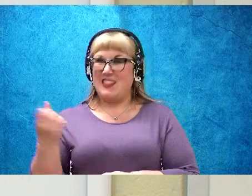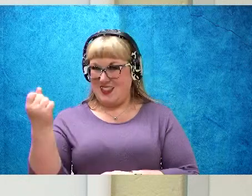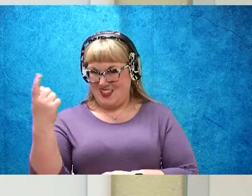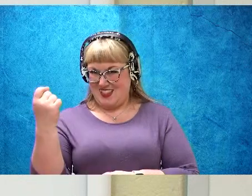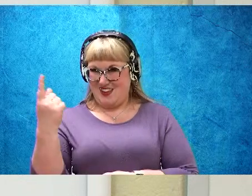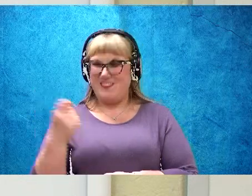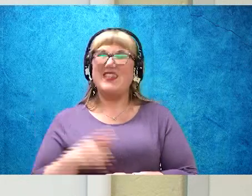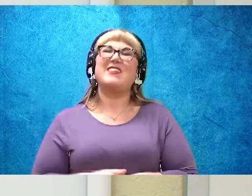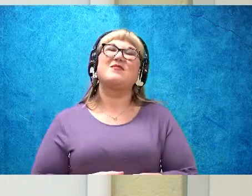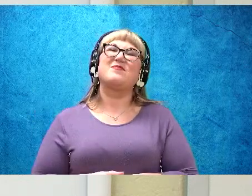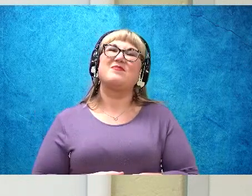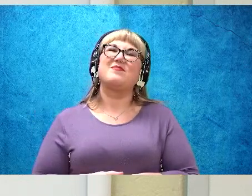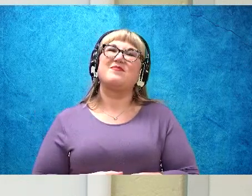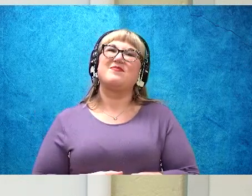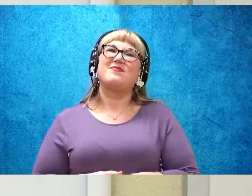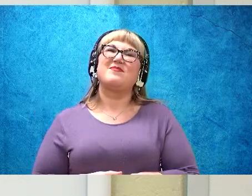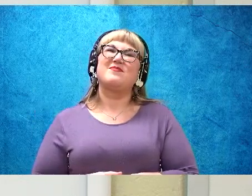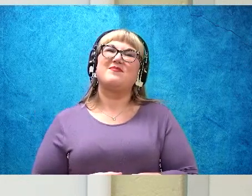11,